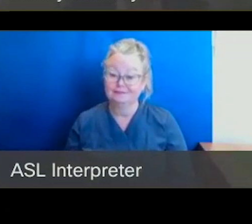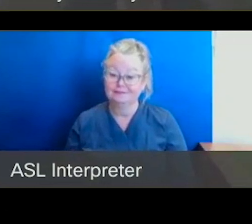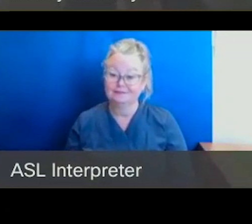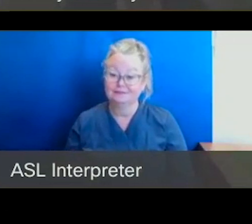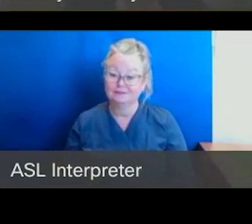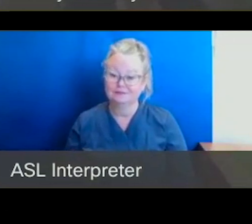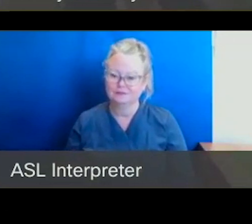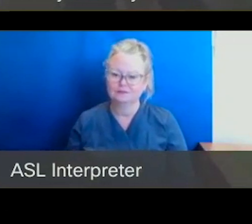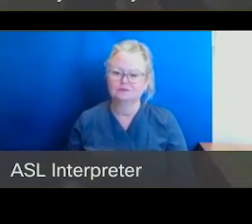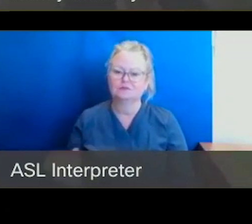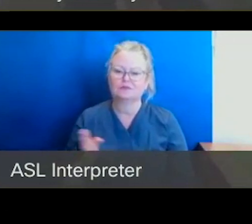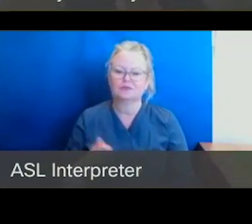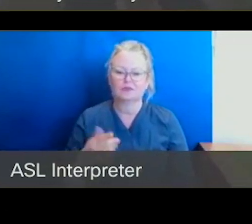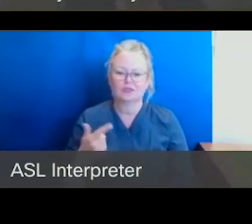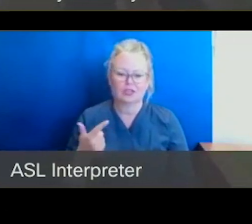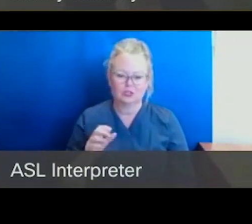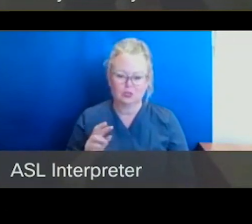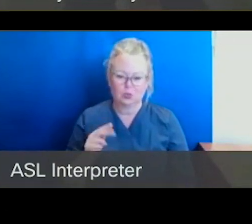One other